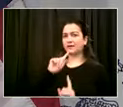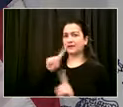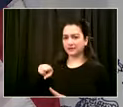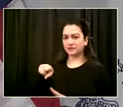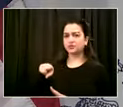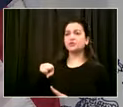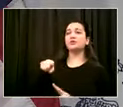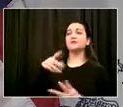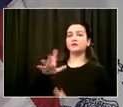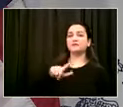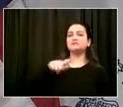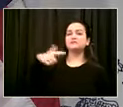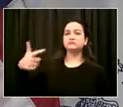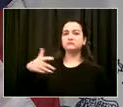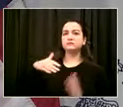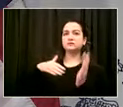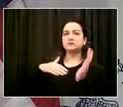was?